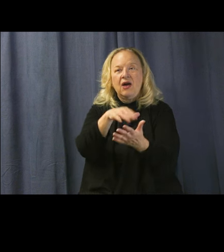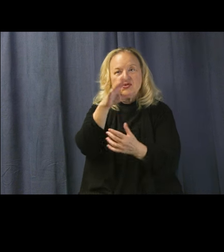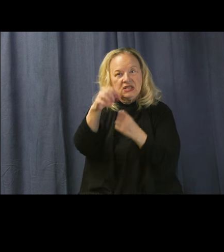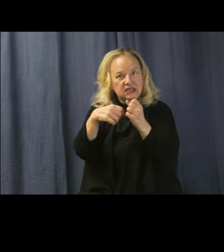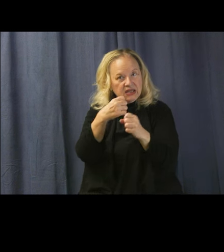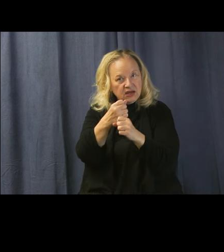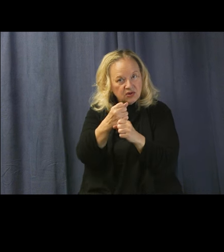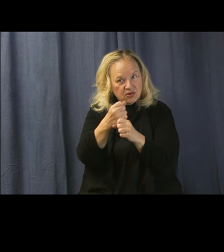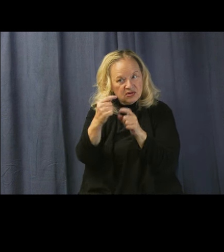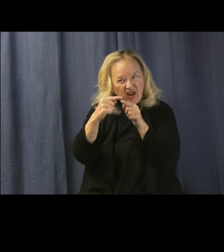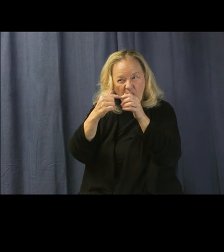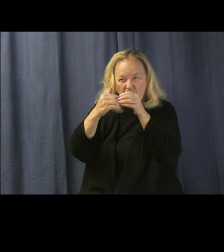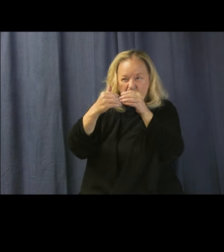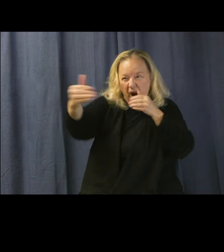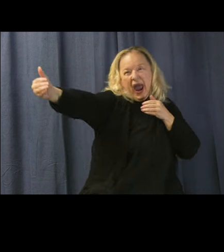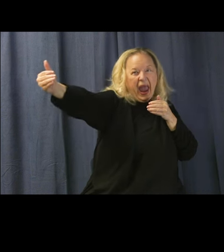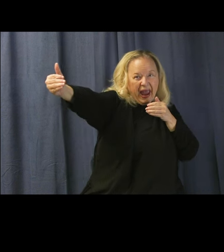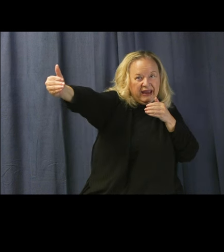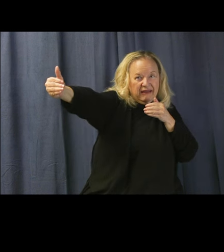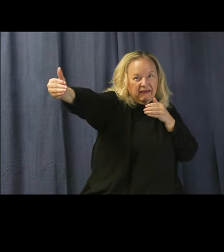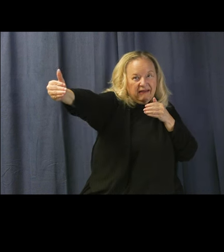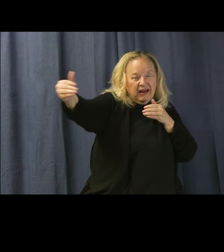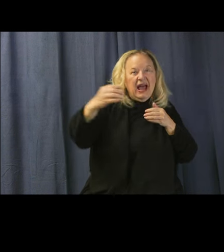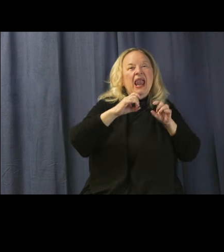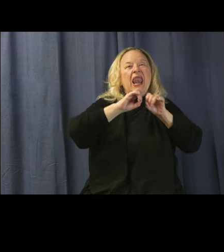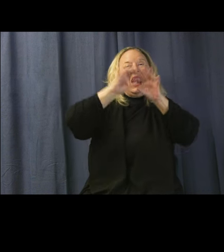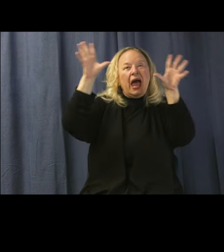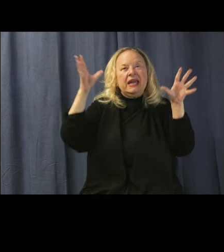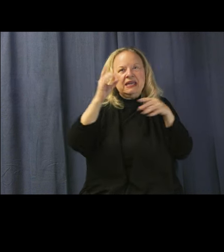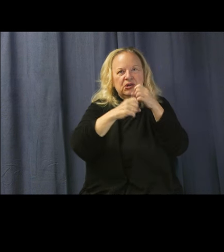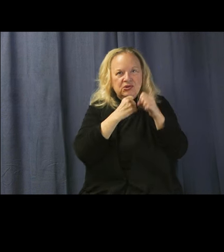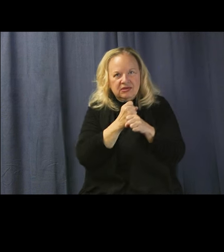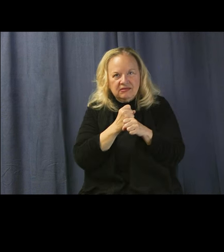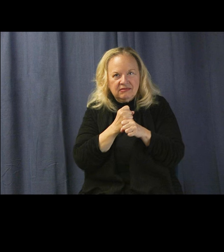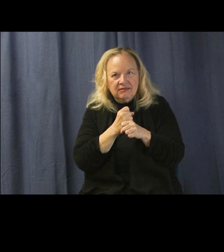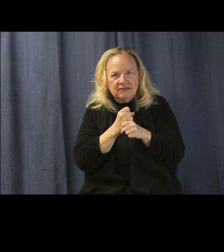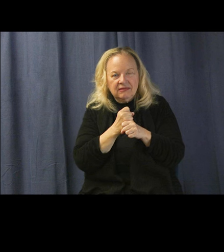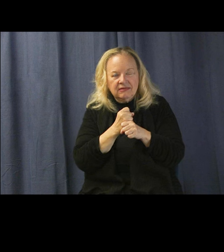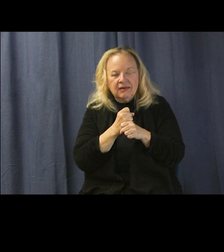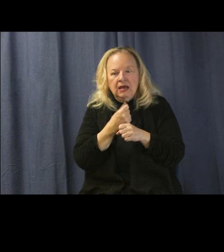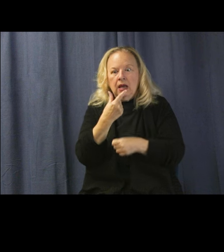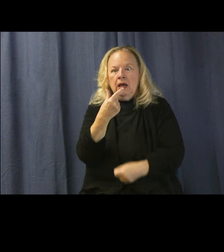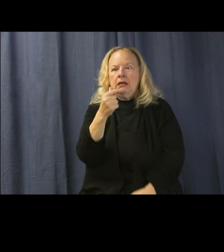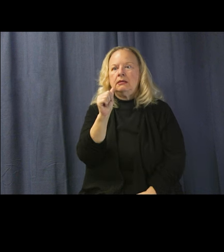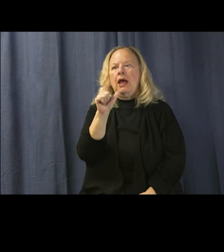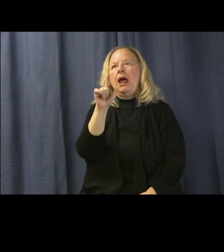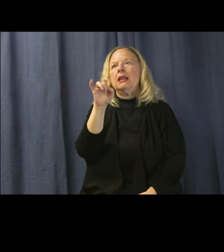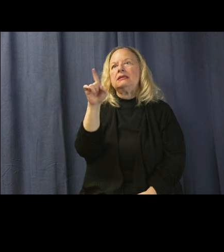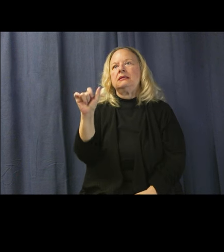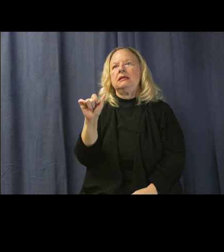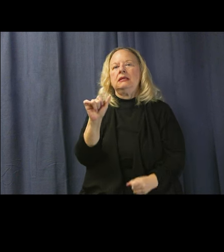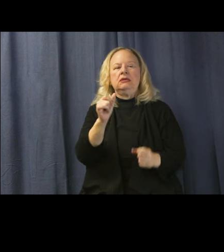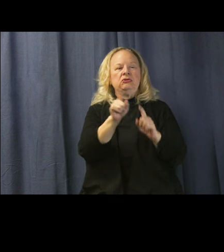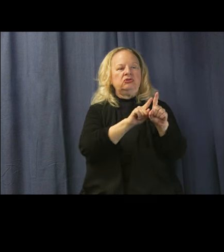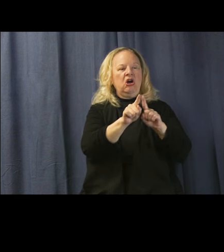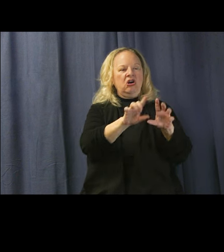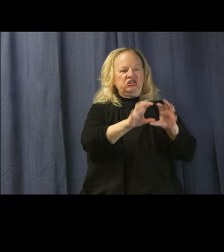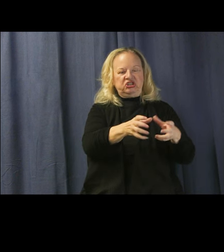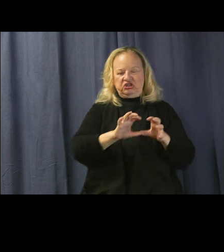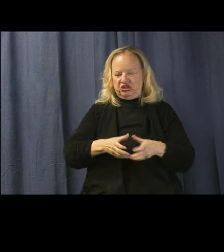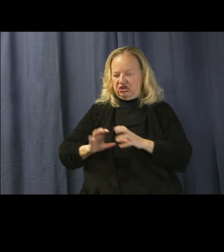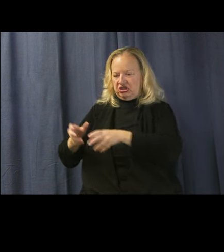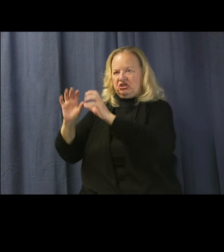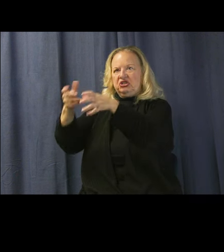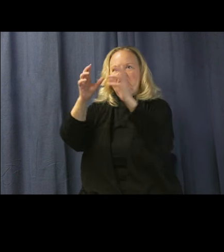5,000 years away? 5,000 light years? Well, guess what? Do you see this galaxy? It is